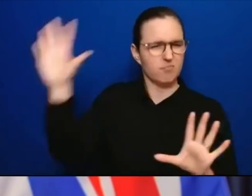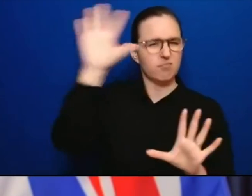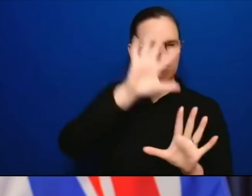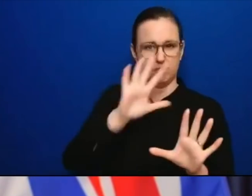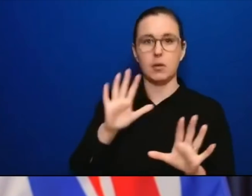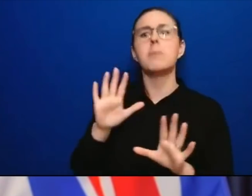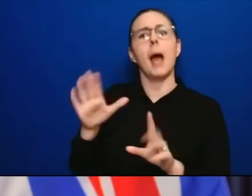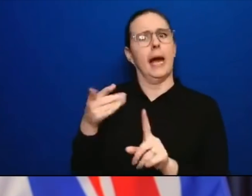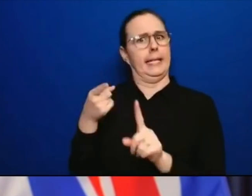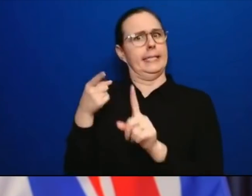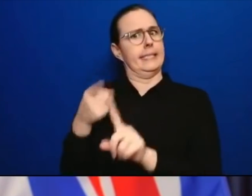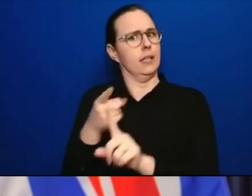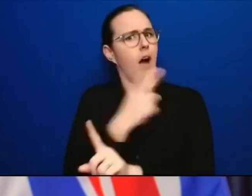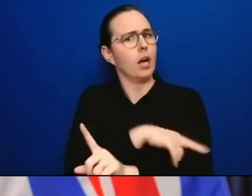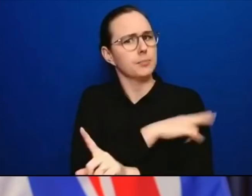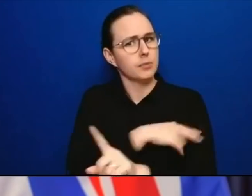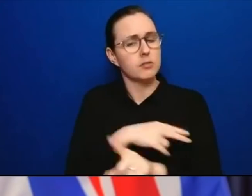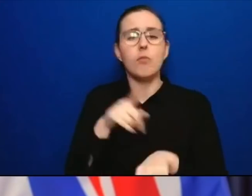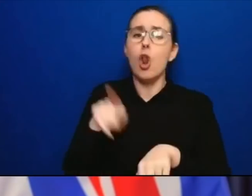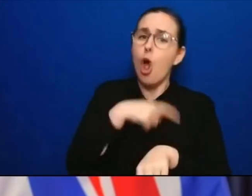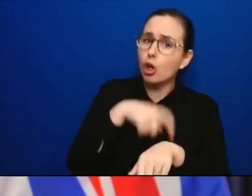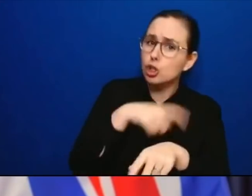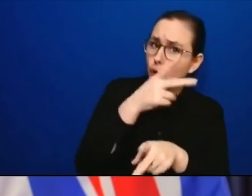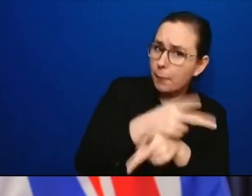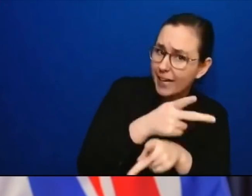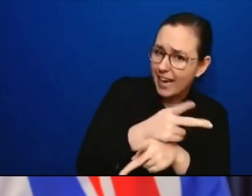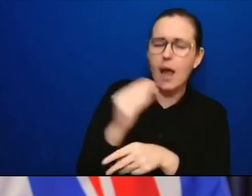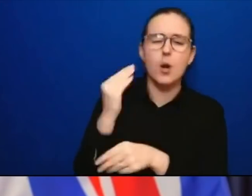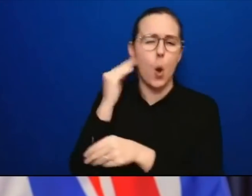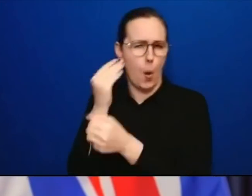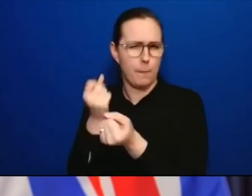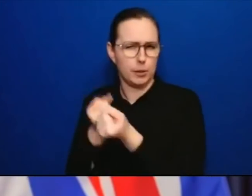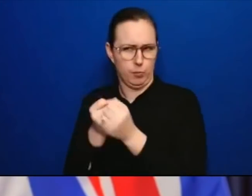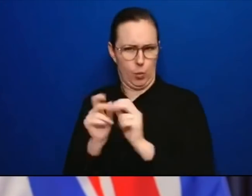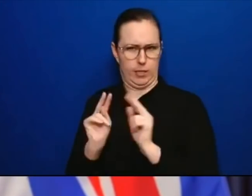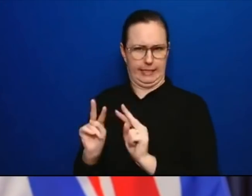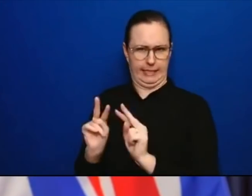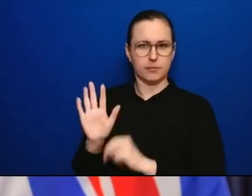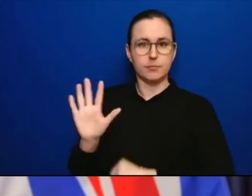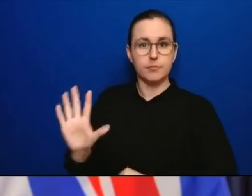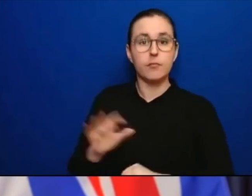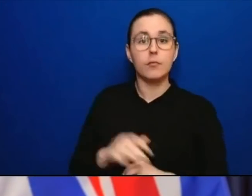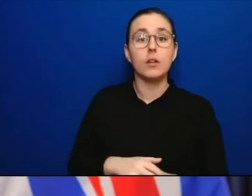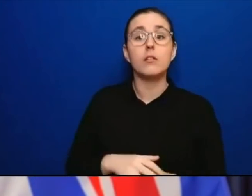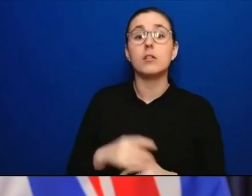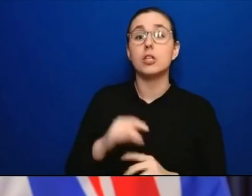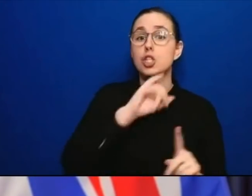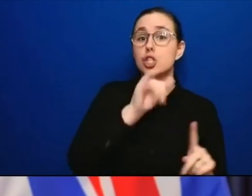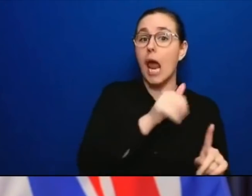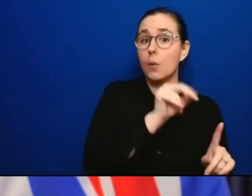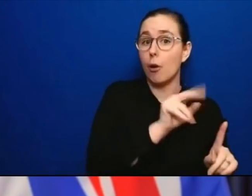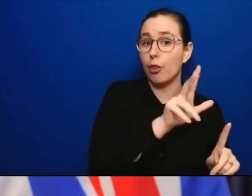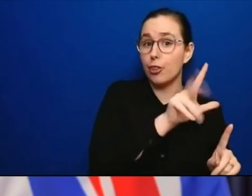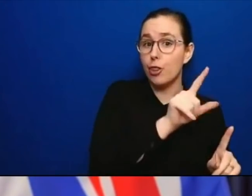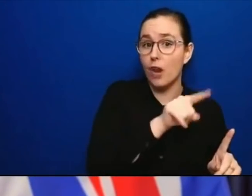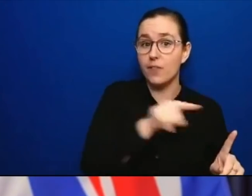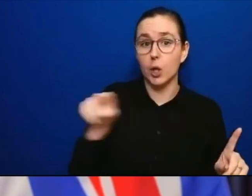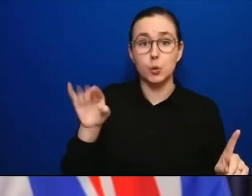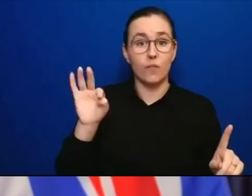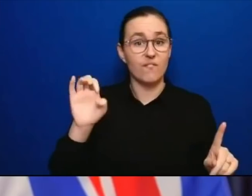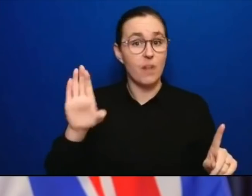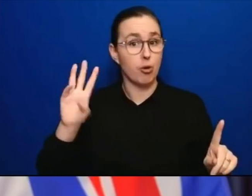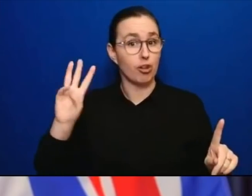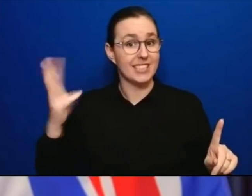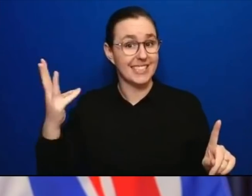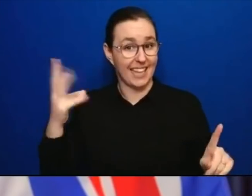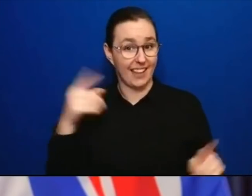across health services, especially in hospitals, in long-term care and in home support. I can report from that the week of January